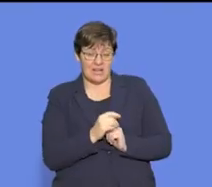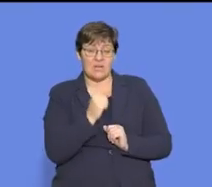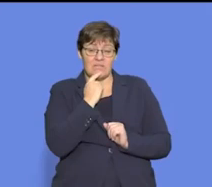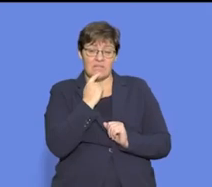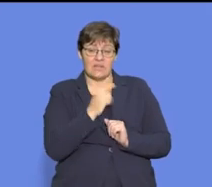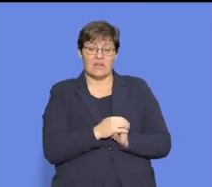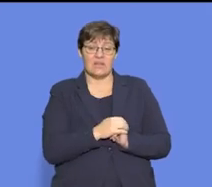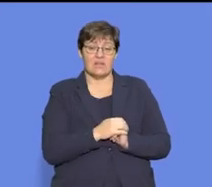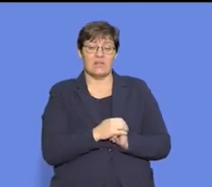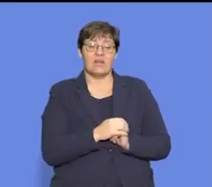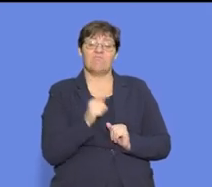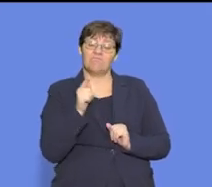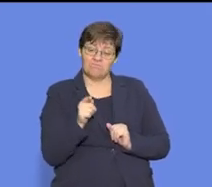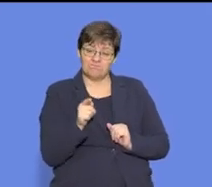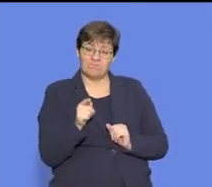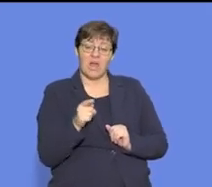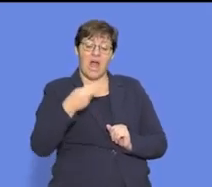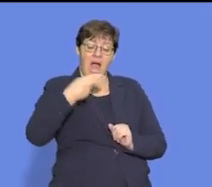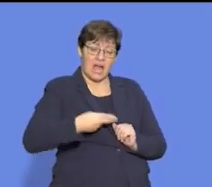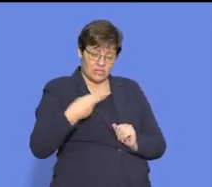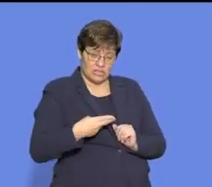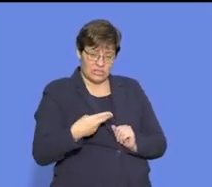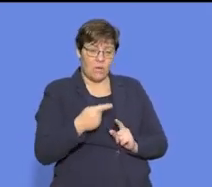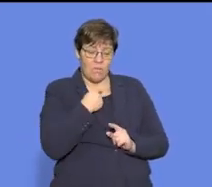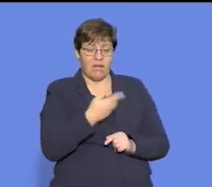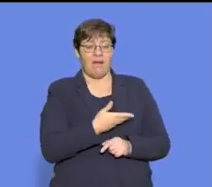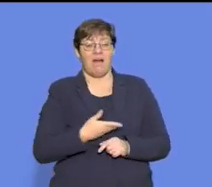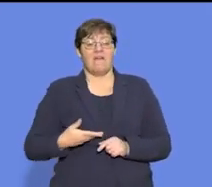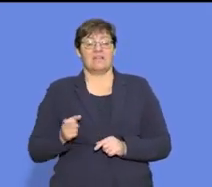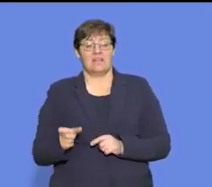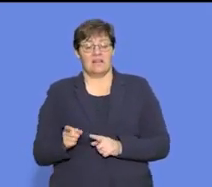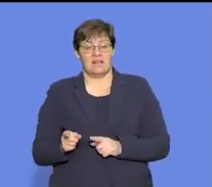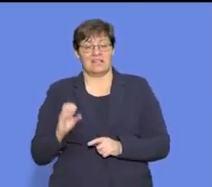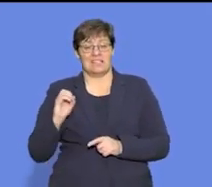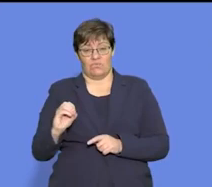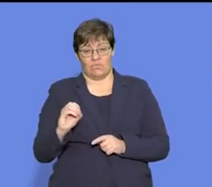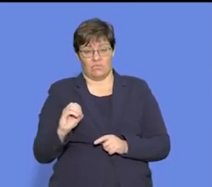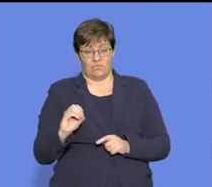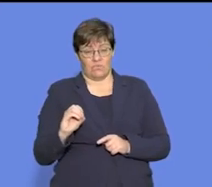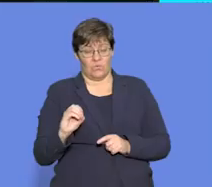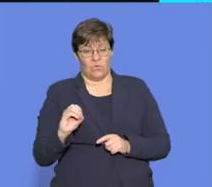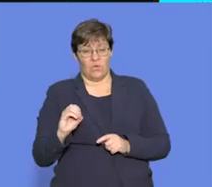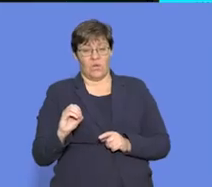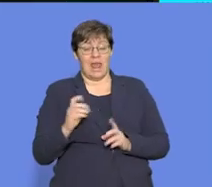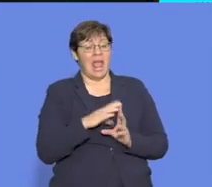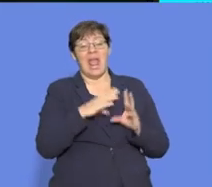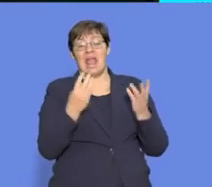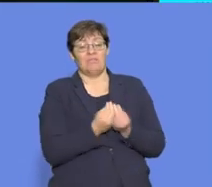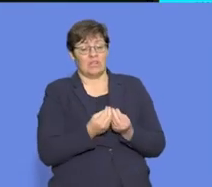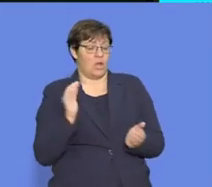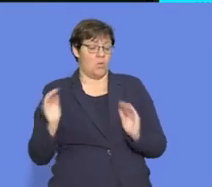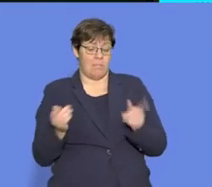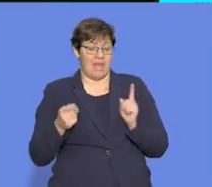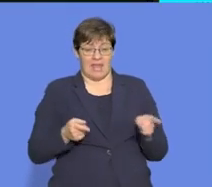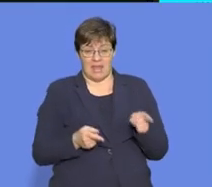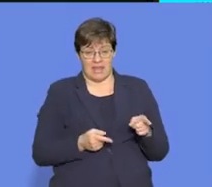compared hydrogen, we said it was the reference, we're going to make the hydrogen half cell 0.